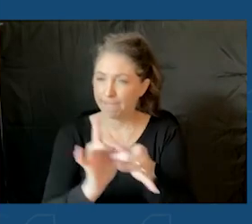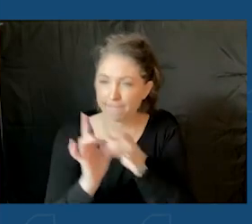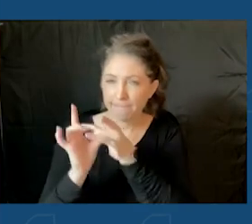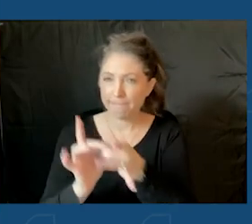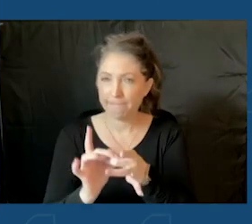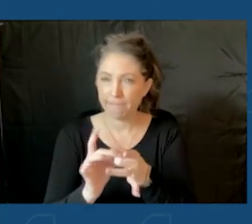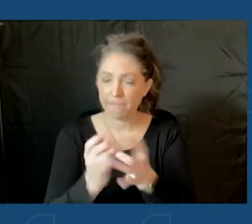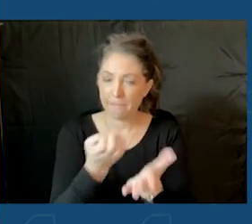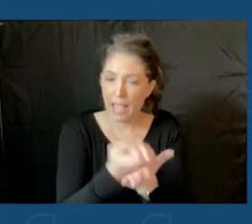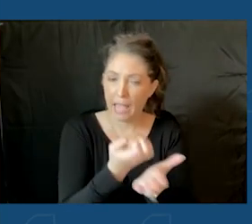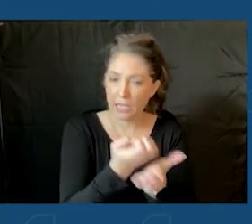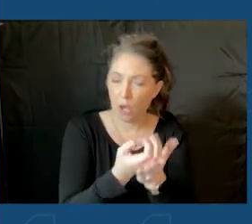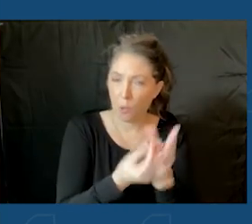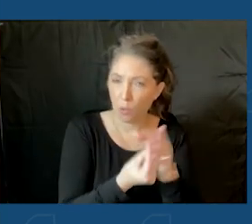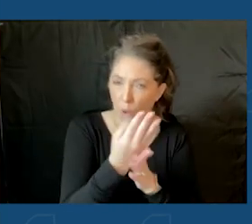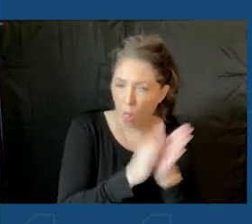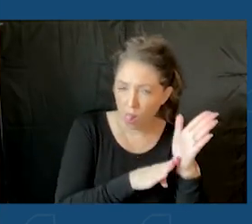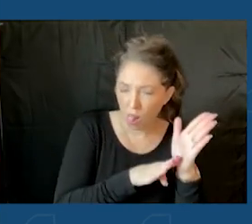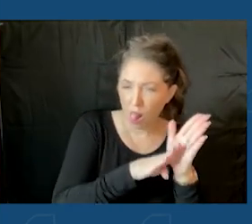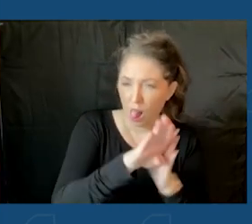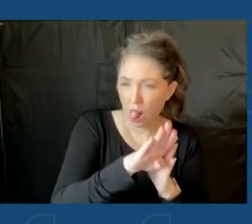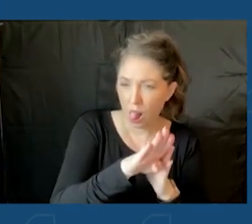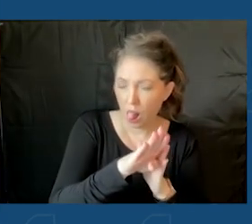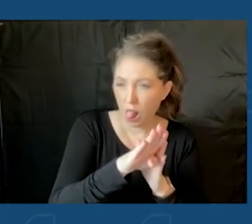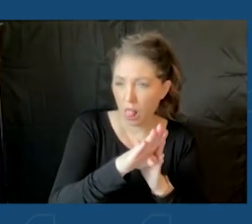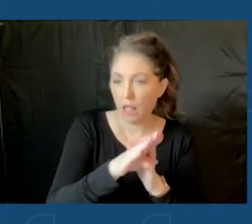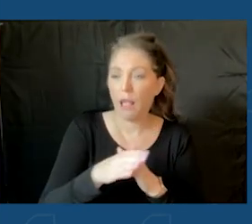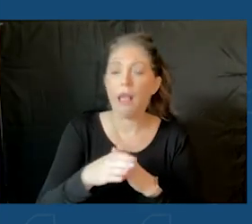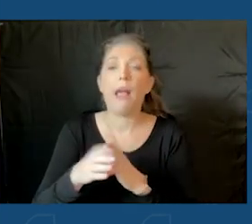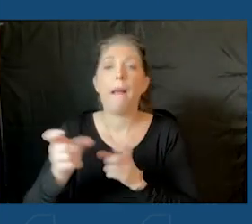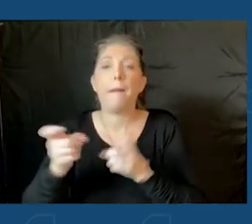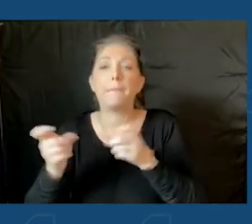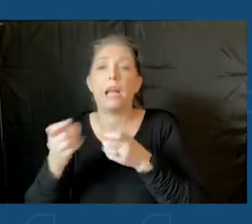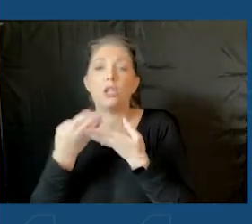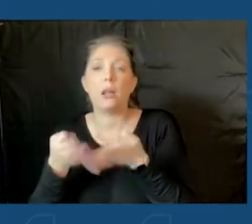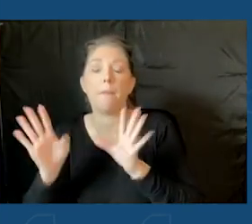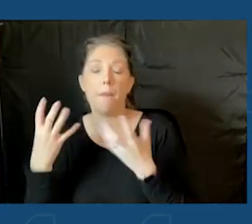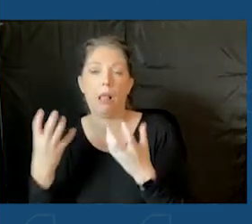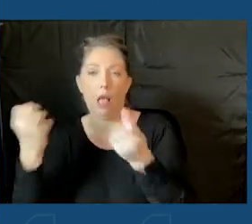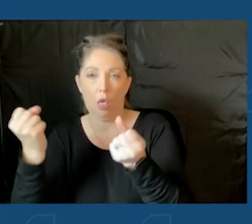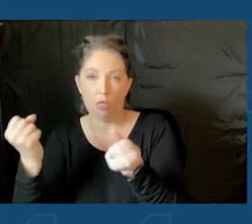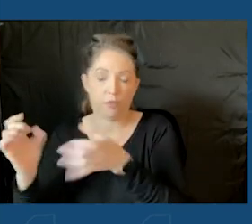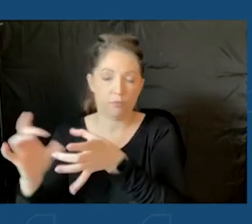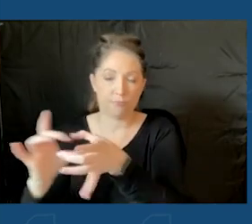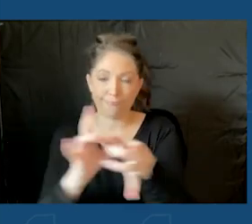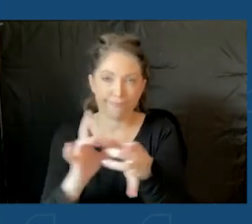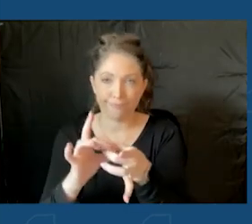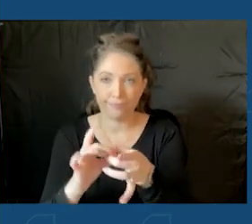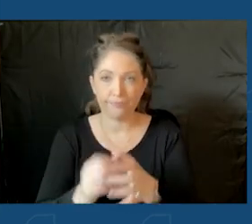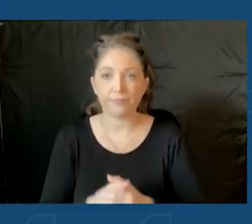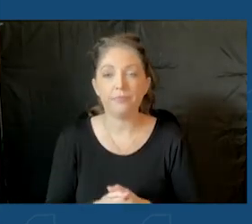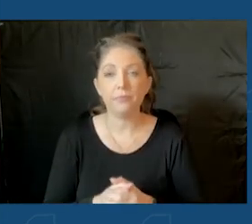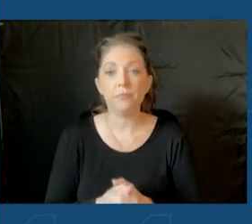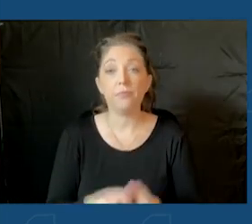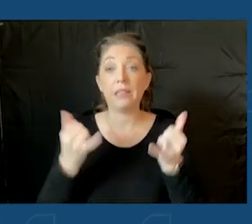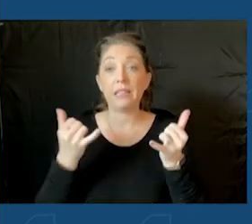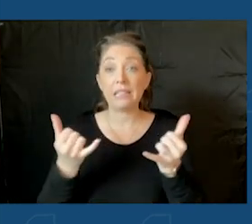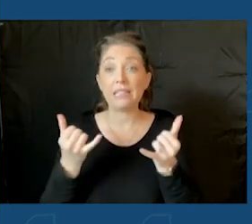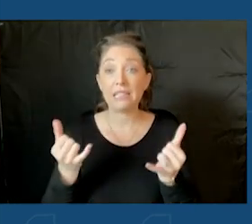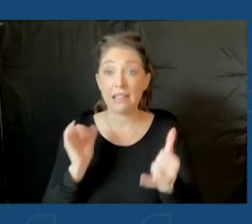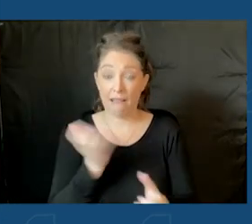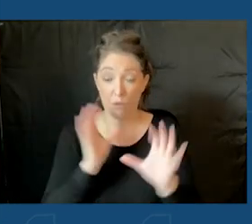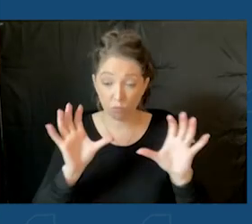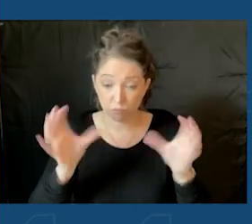economic growth and managing public health. Today, our consortium is both